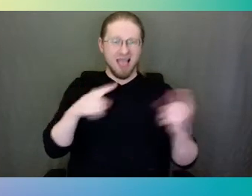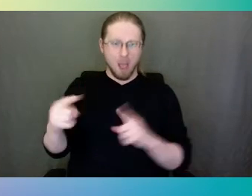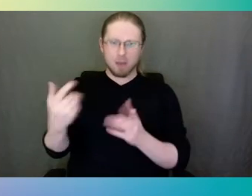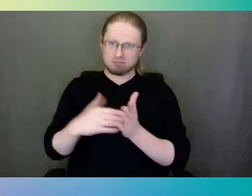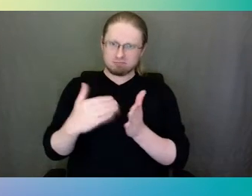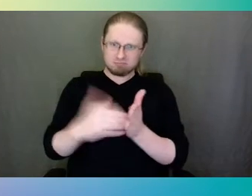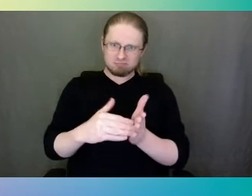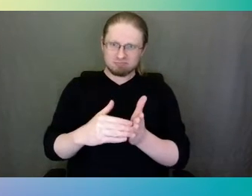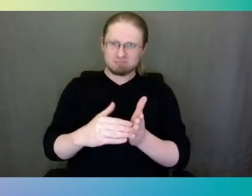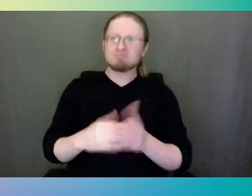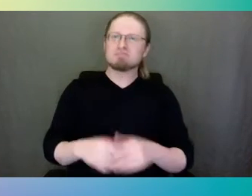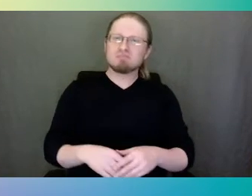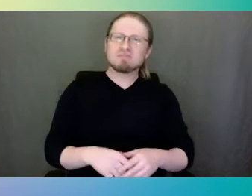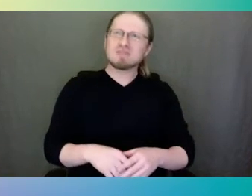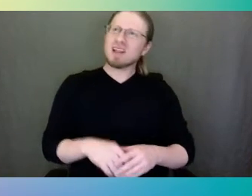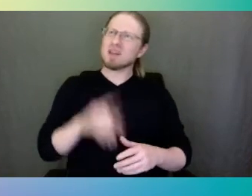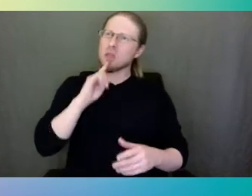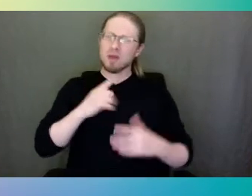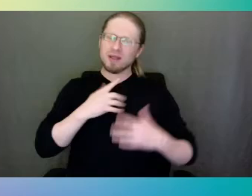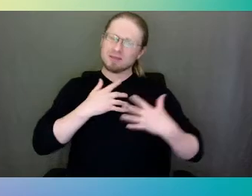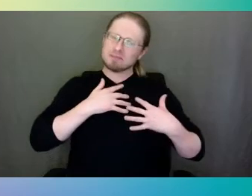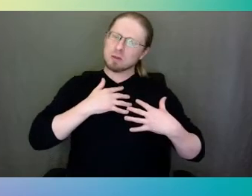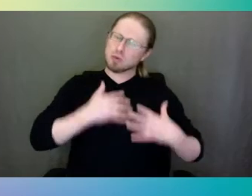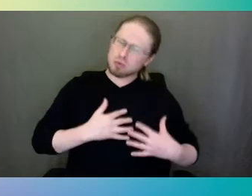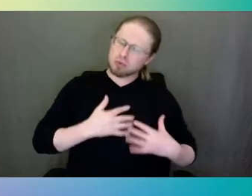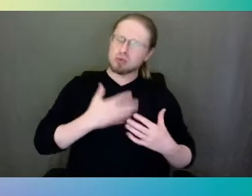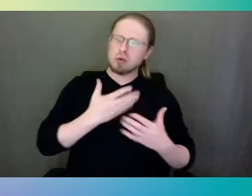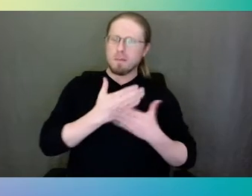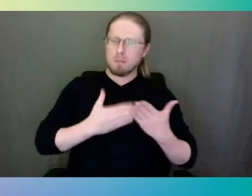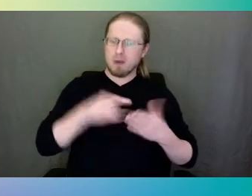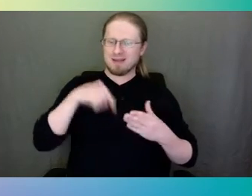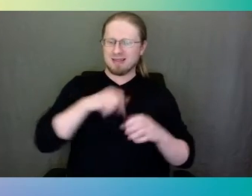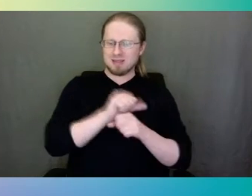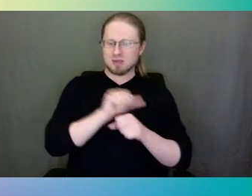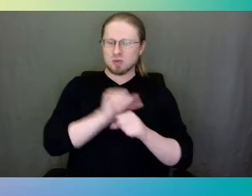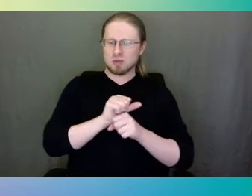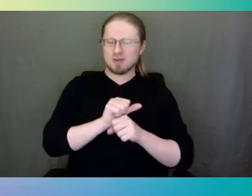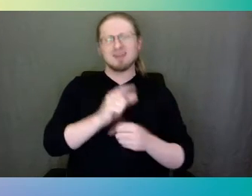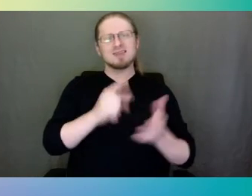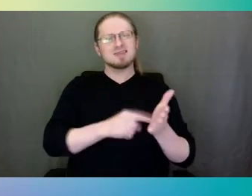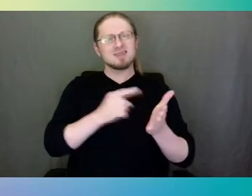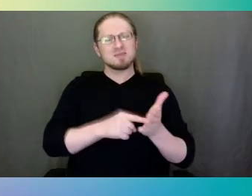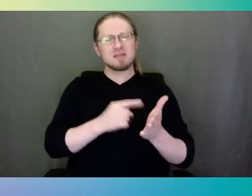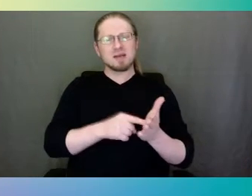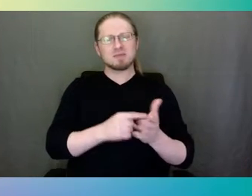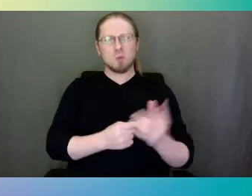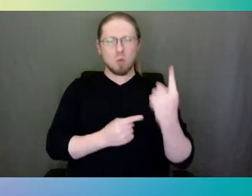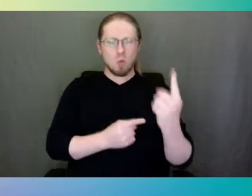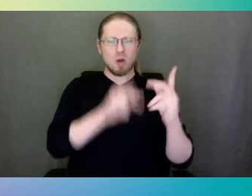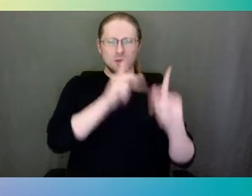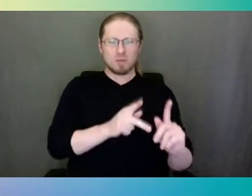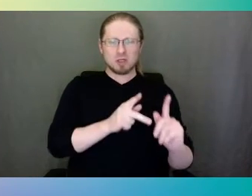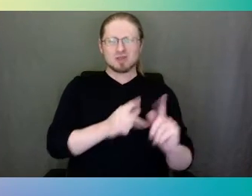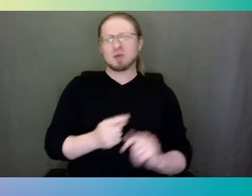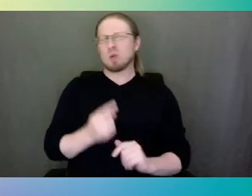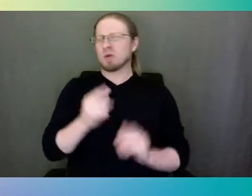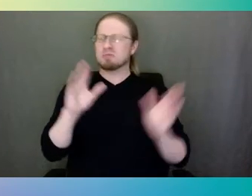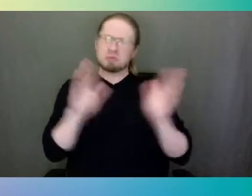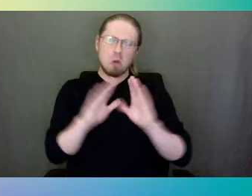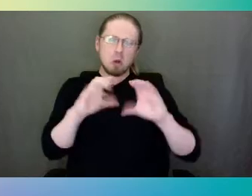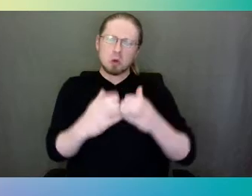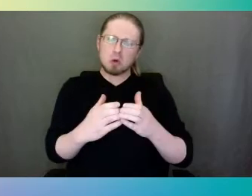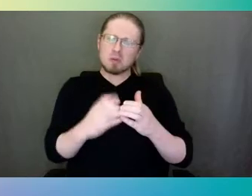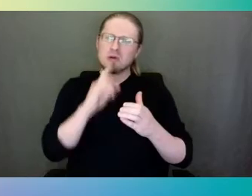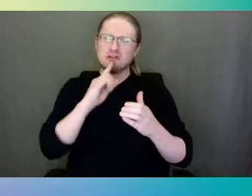work is sometimes a person or a small group of people got it really wrong and the